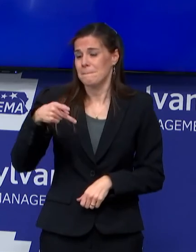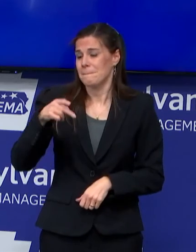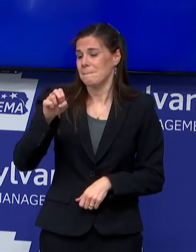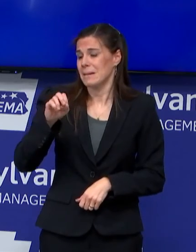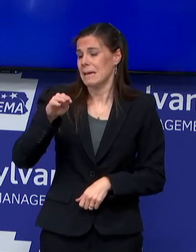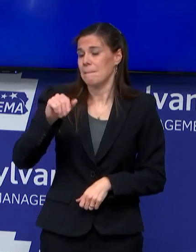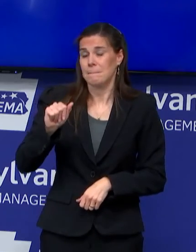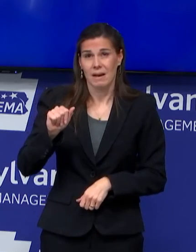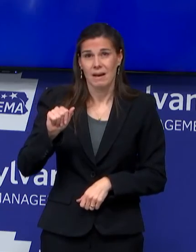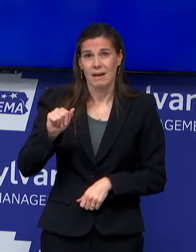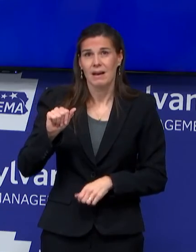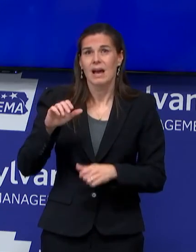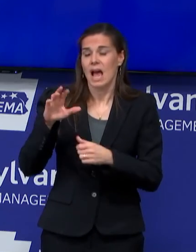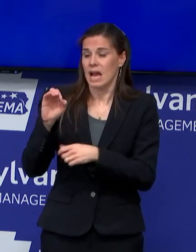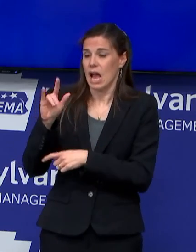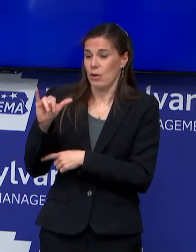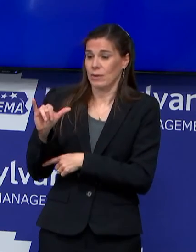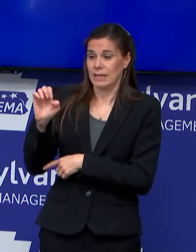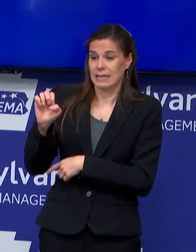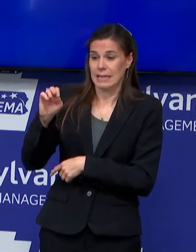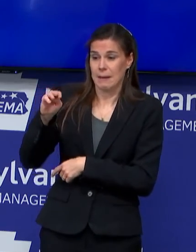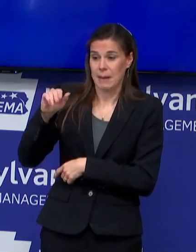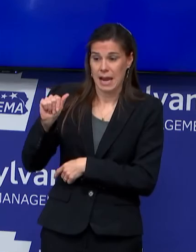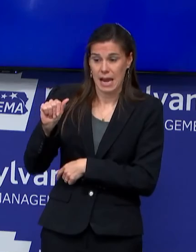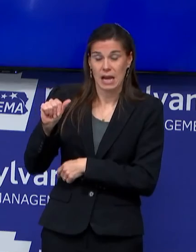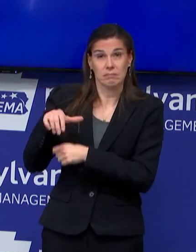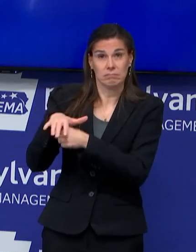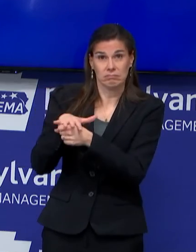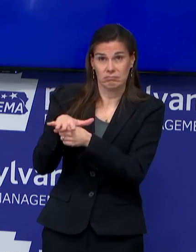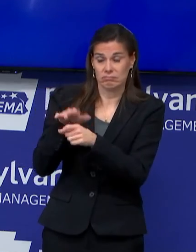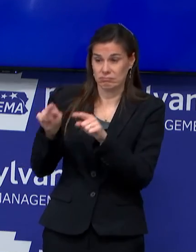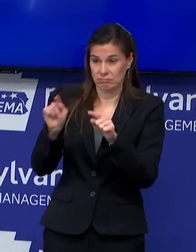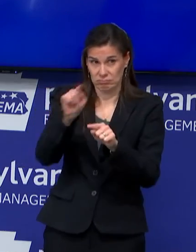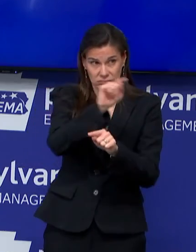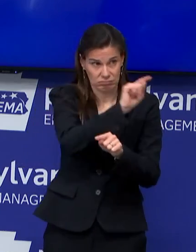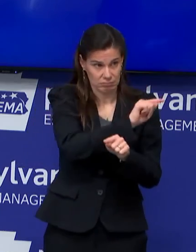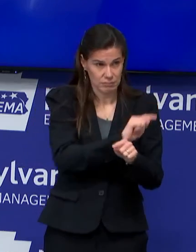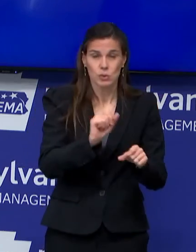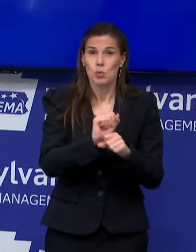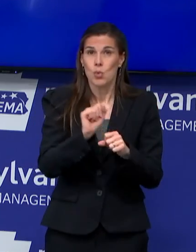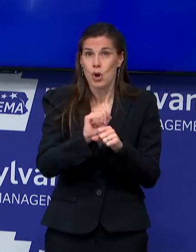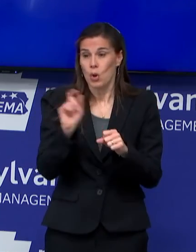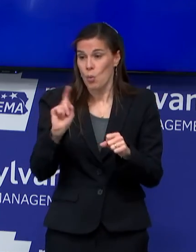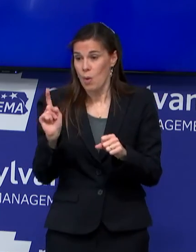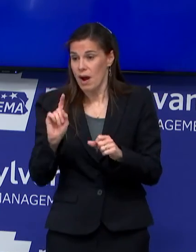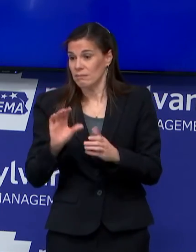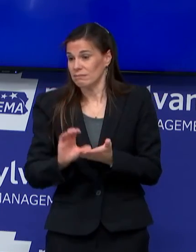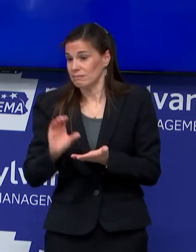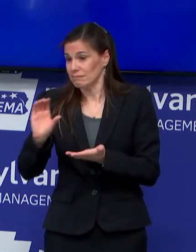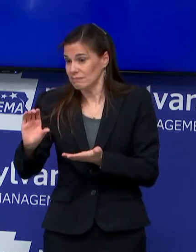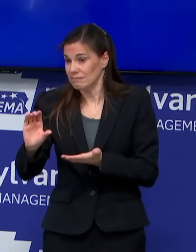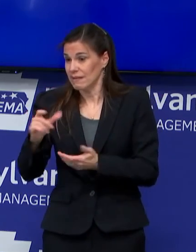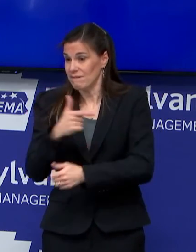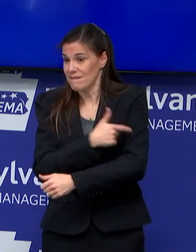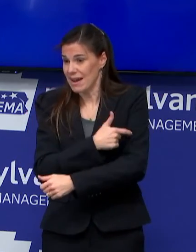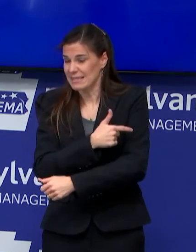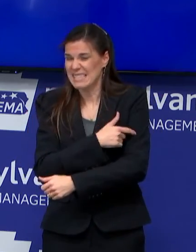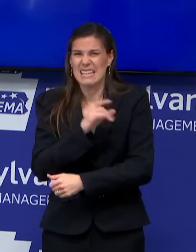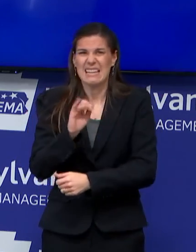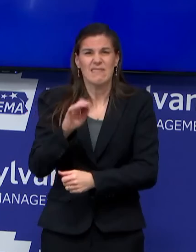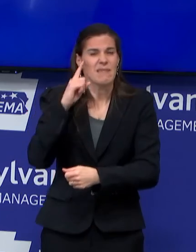Agency and then our county EMAs to identify where we can allocate vaccine and where it might make sense to set up those vaccine